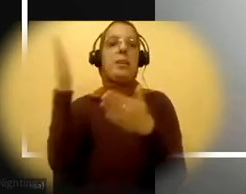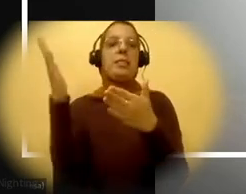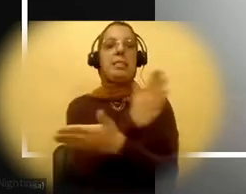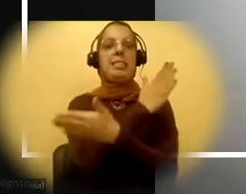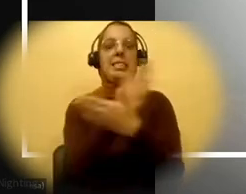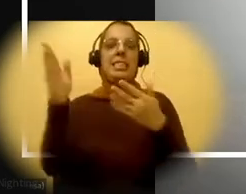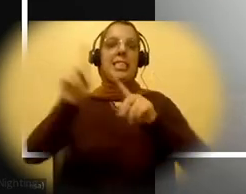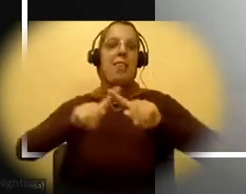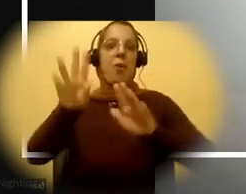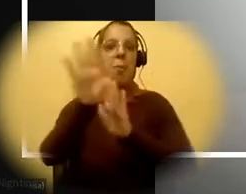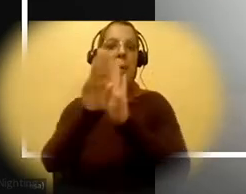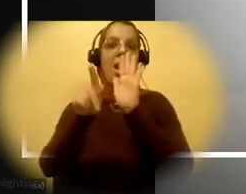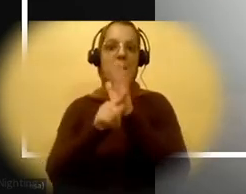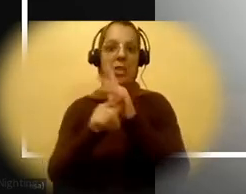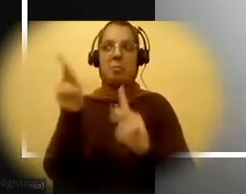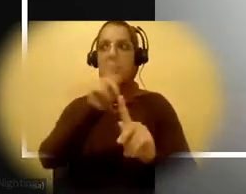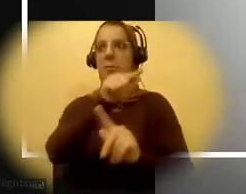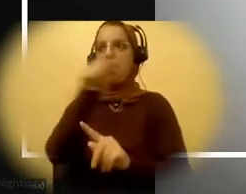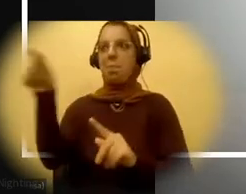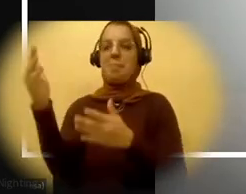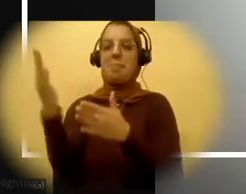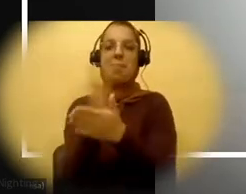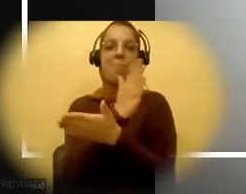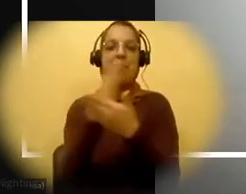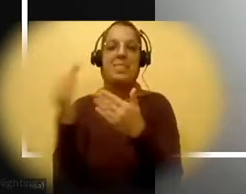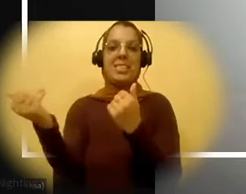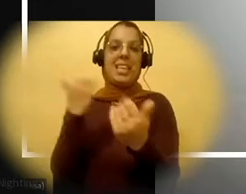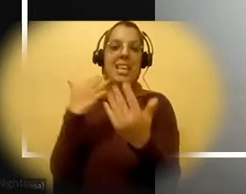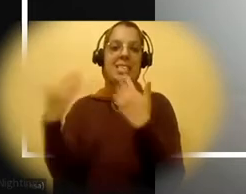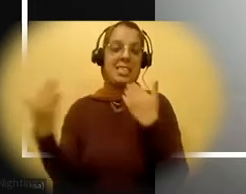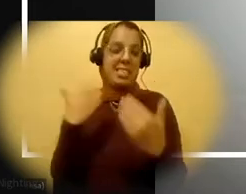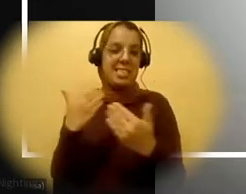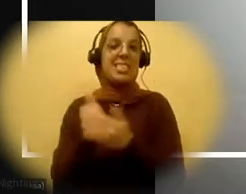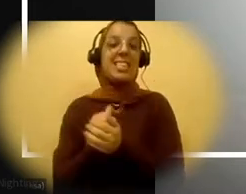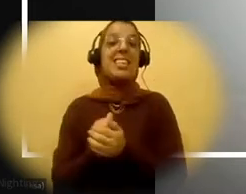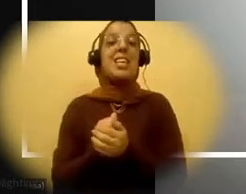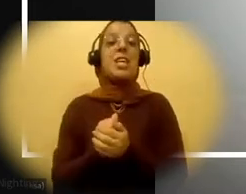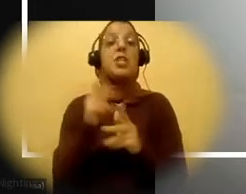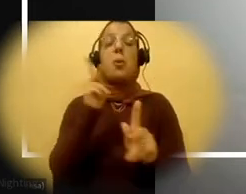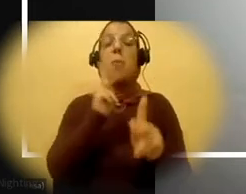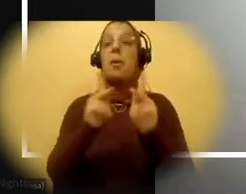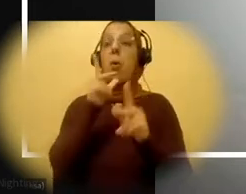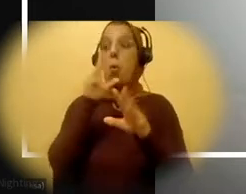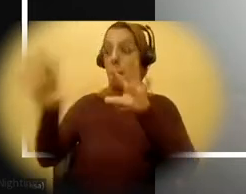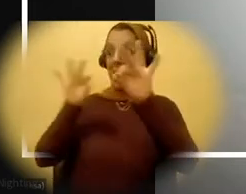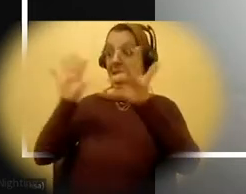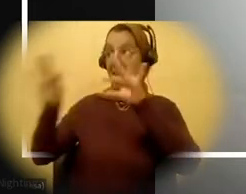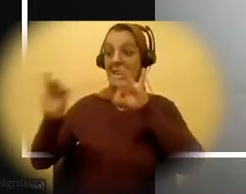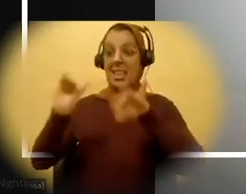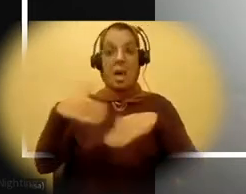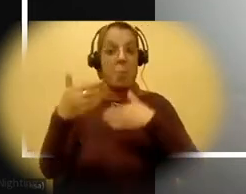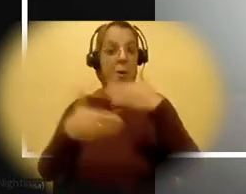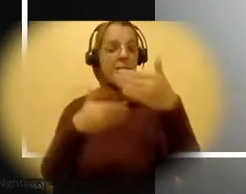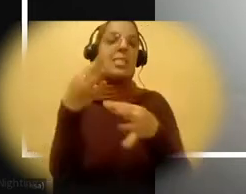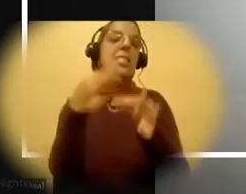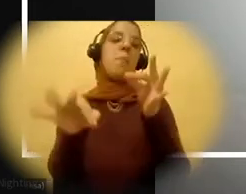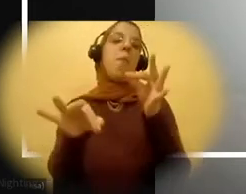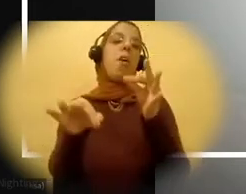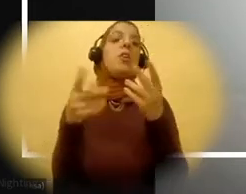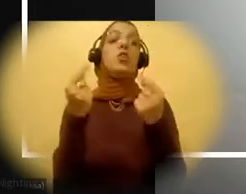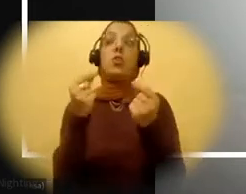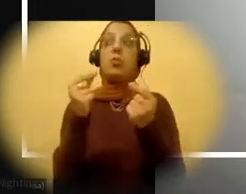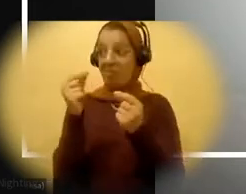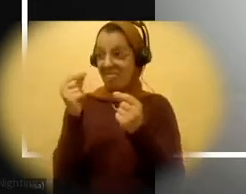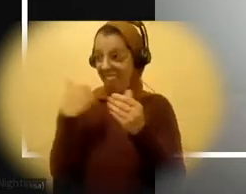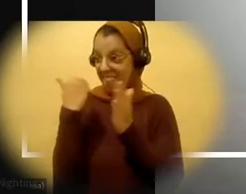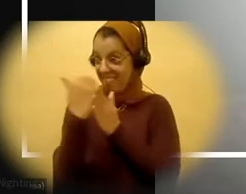honestly, I think it all comes from the jury process. The jury process was just something so simple. We just wanted people to follow the guidelines, and then we